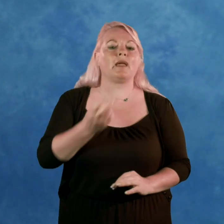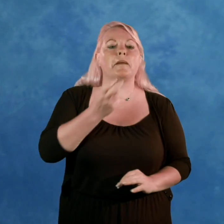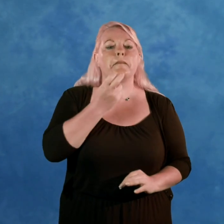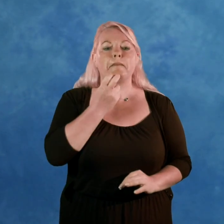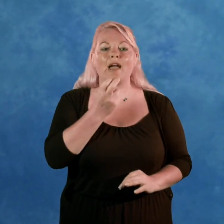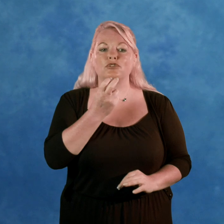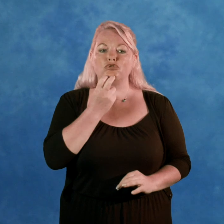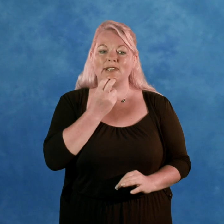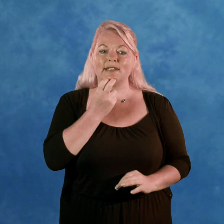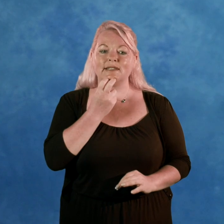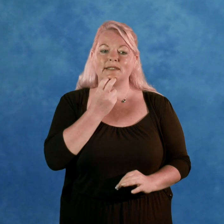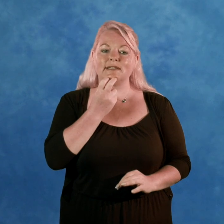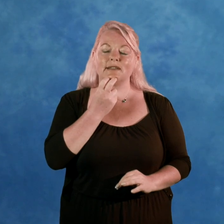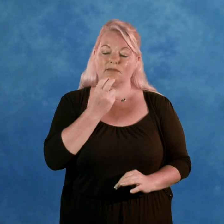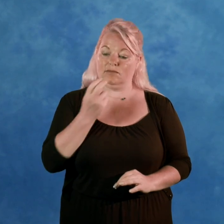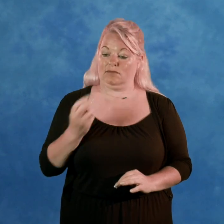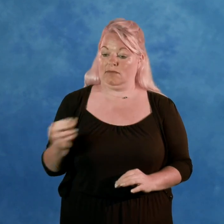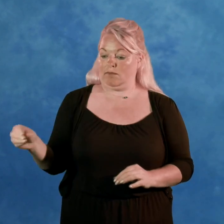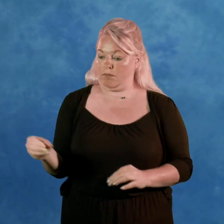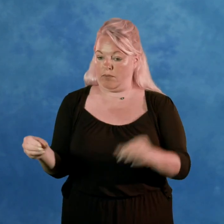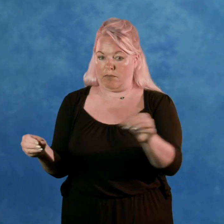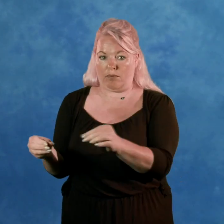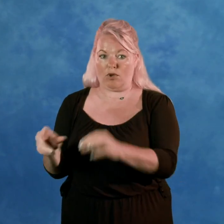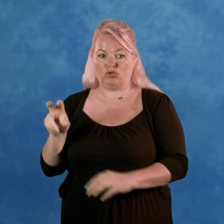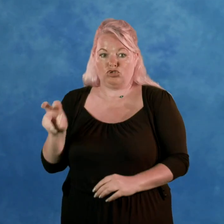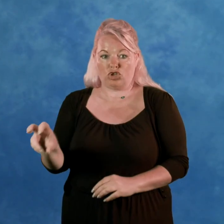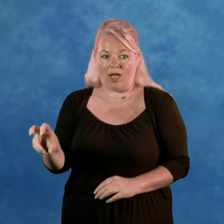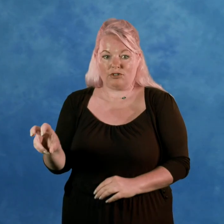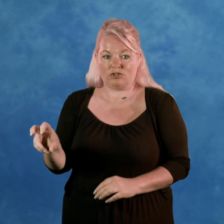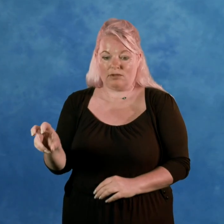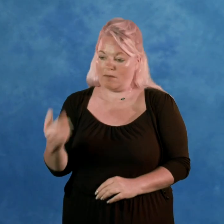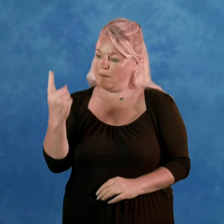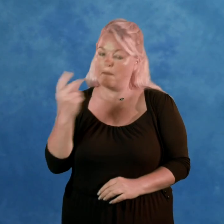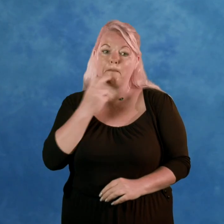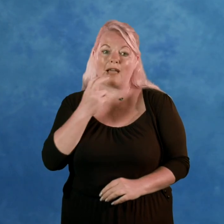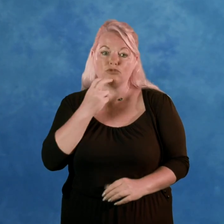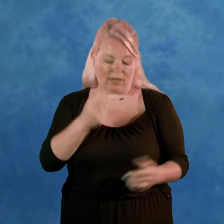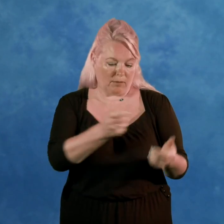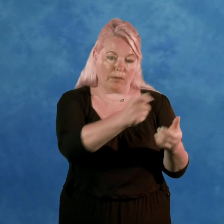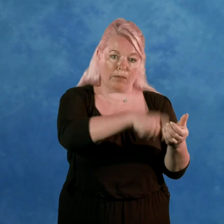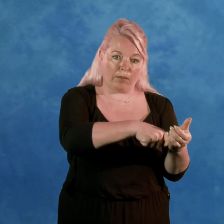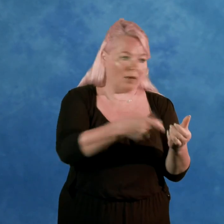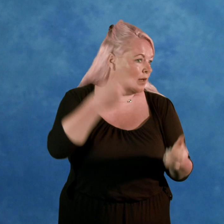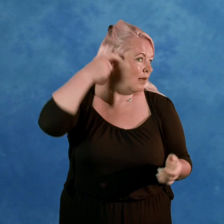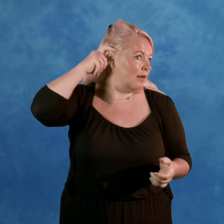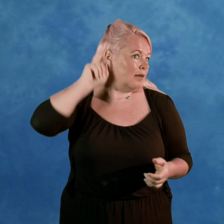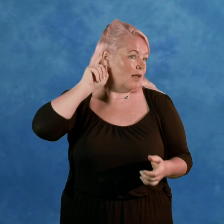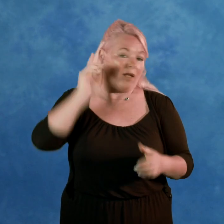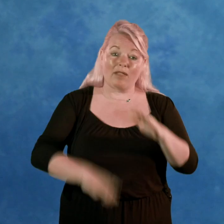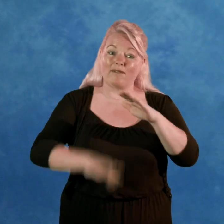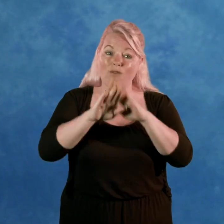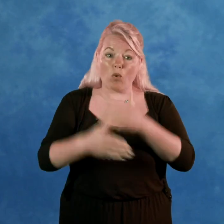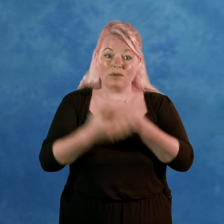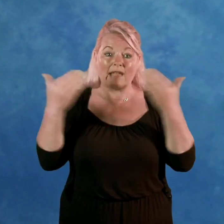batteries, to put one on, charge in the morning, put one in, and it lasts the whole day and probably a bit